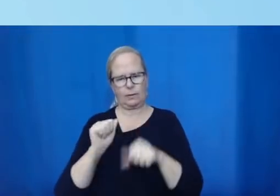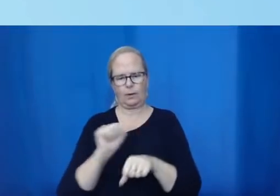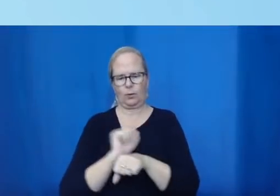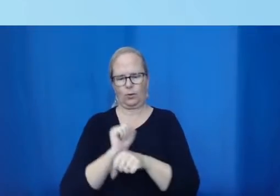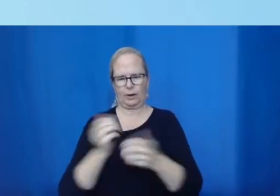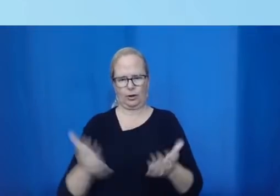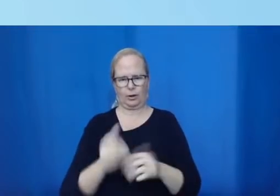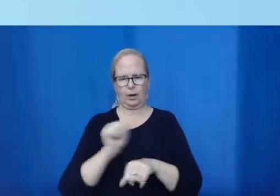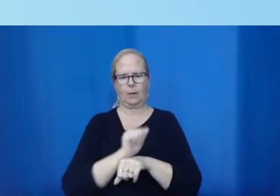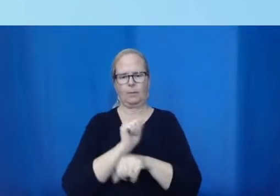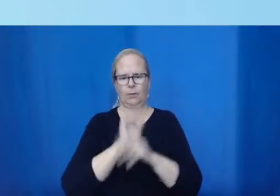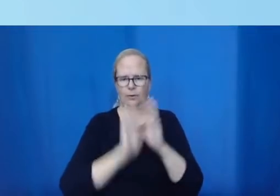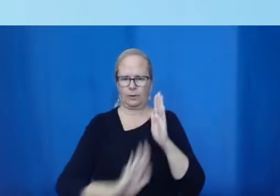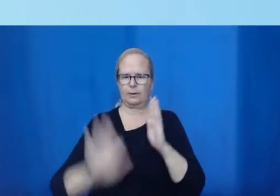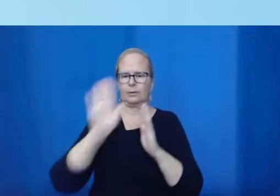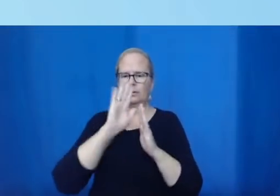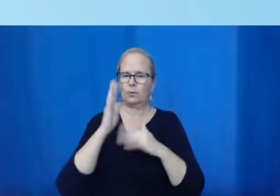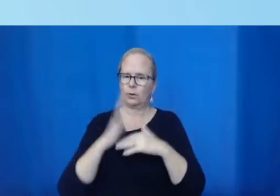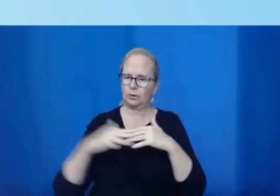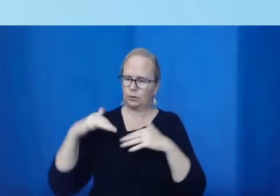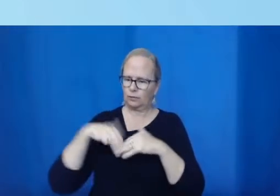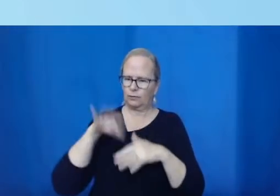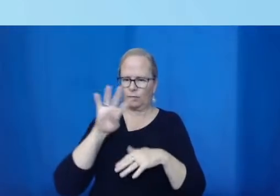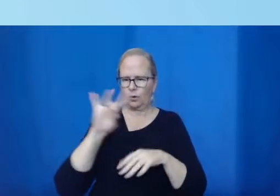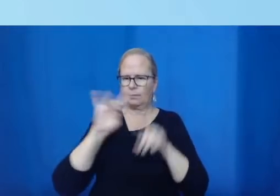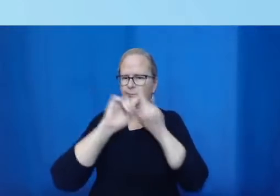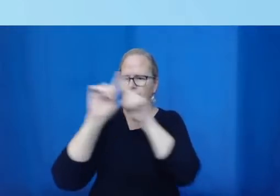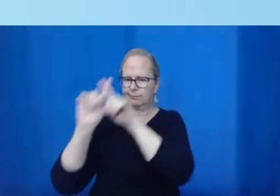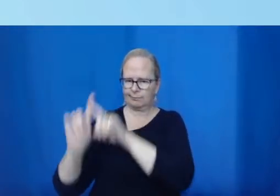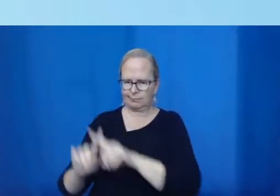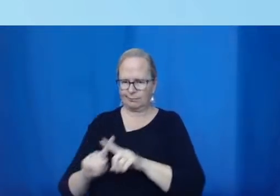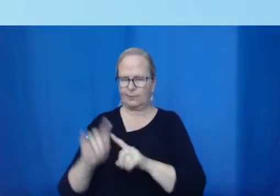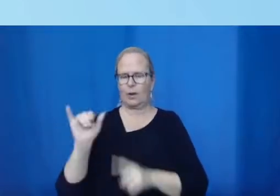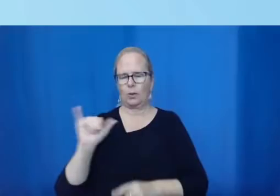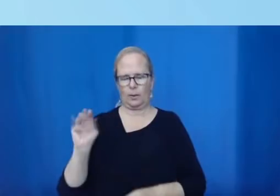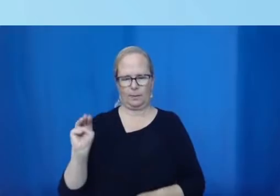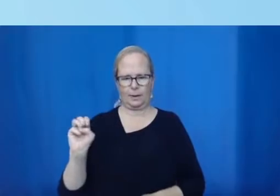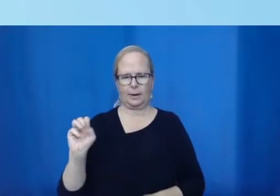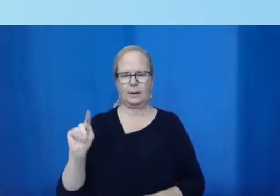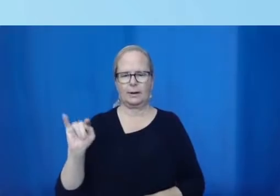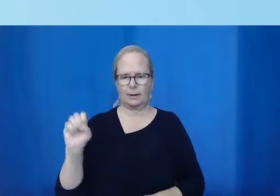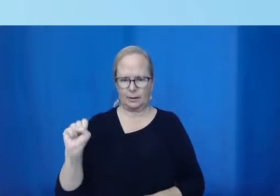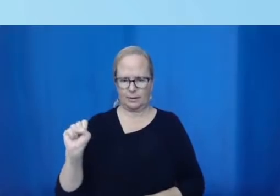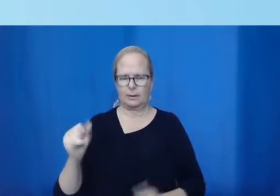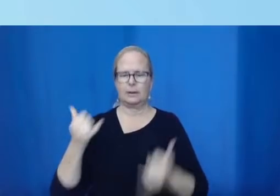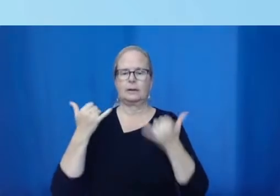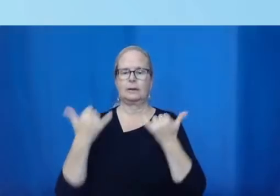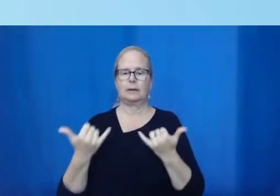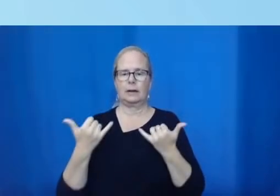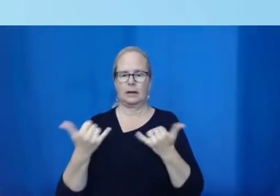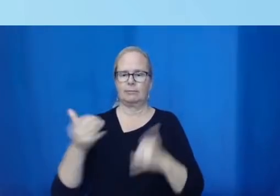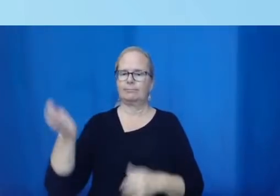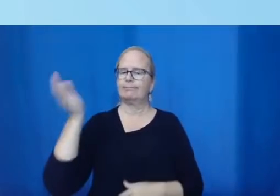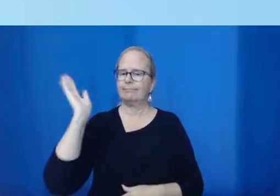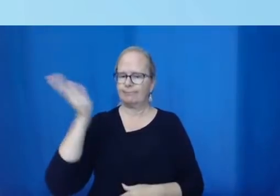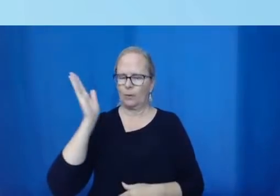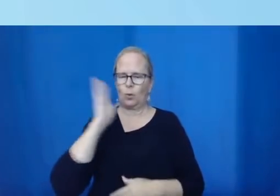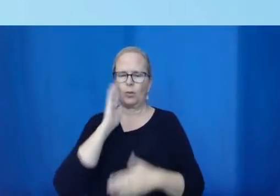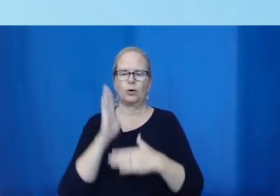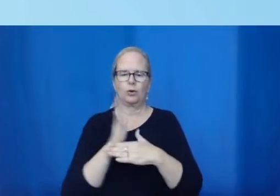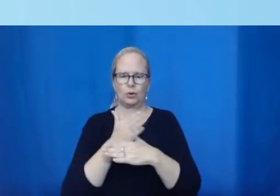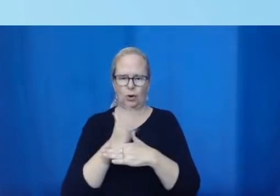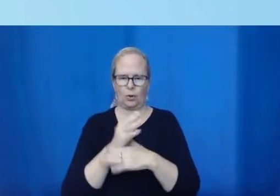shared in ASL. To ensure access to completely accurate information, closed captioning will be uploaded after the live stream is complete.